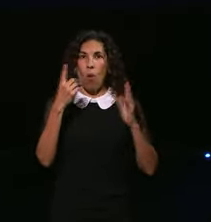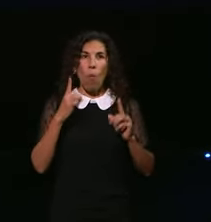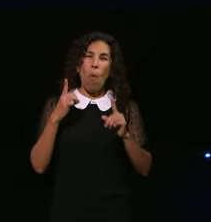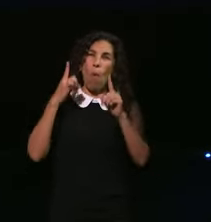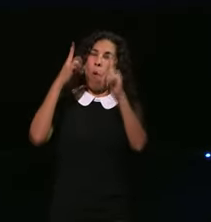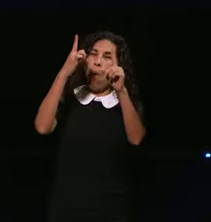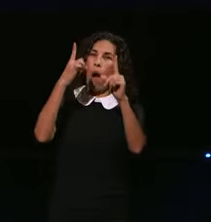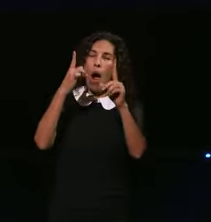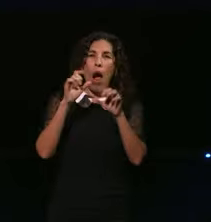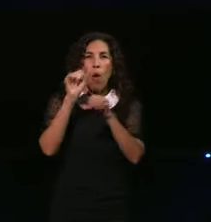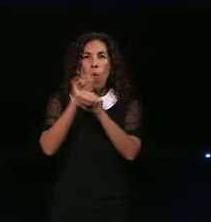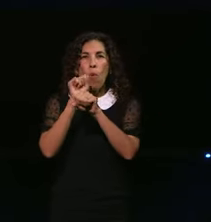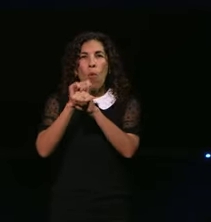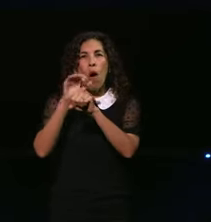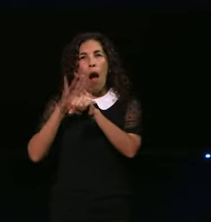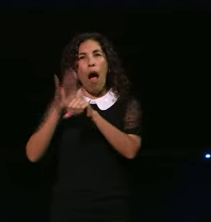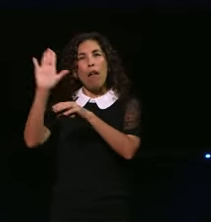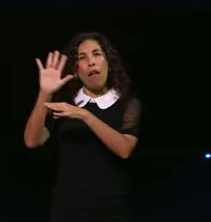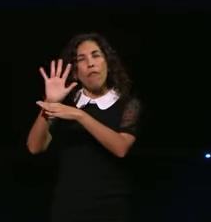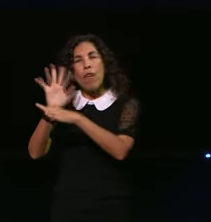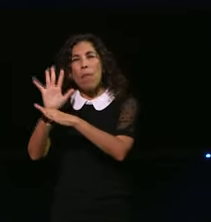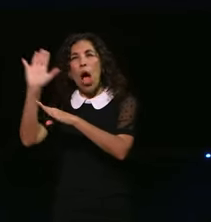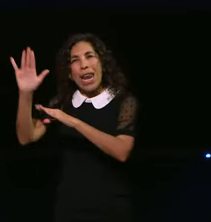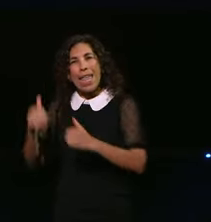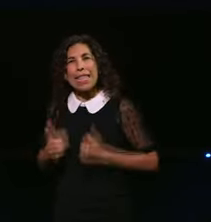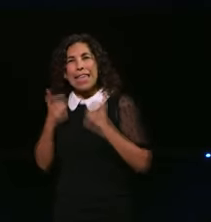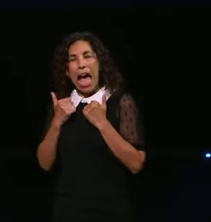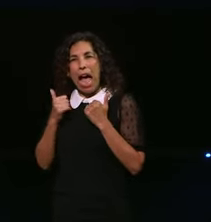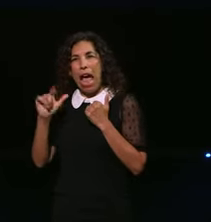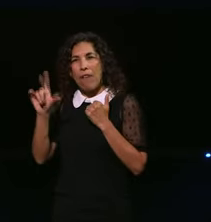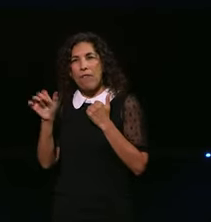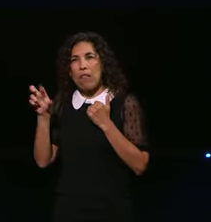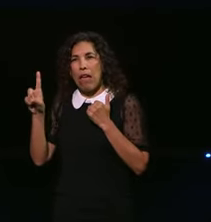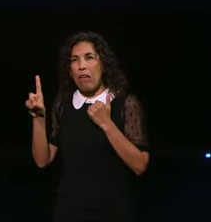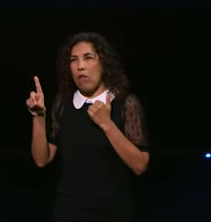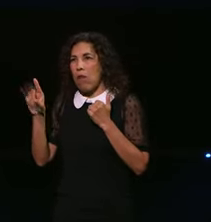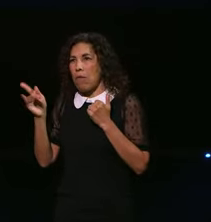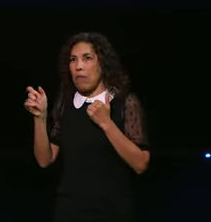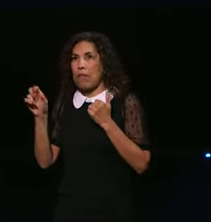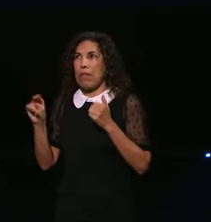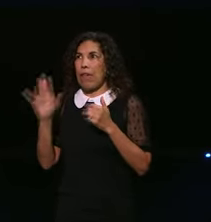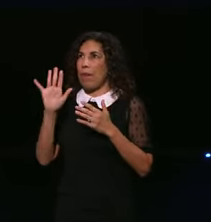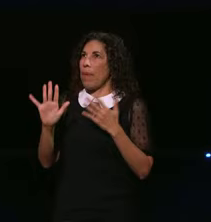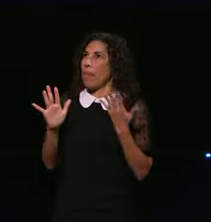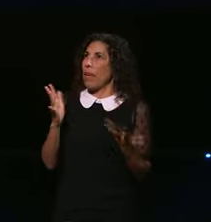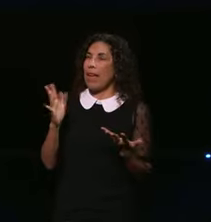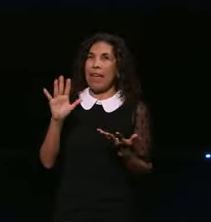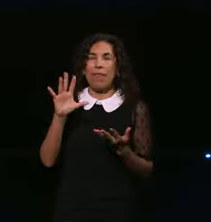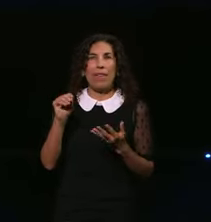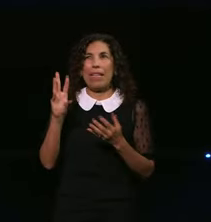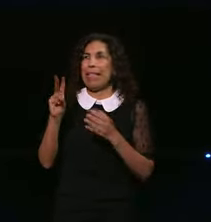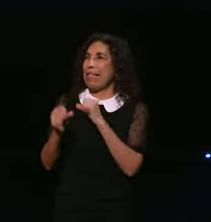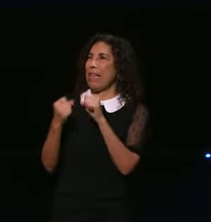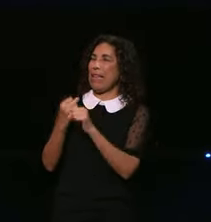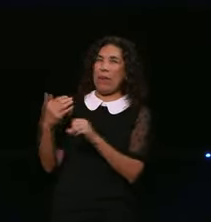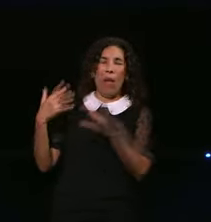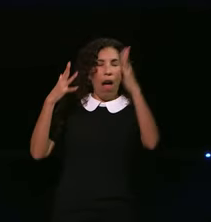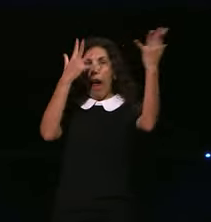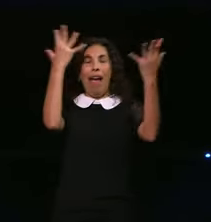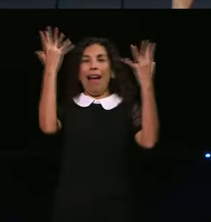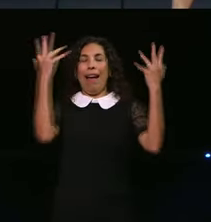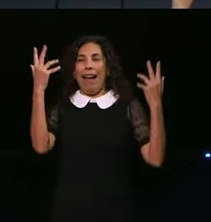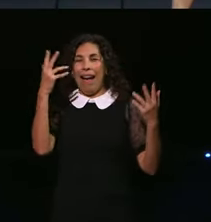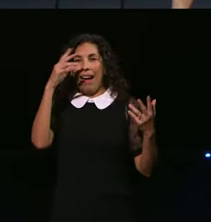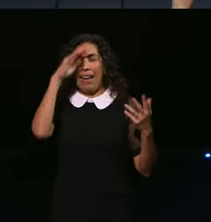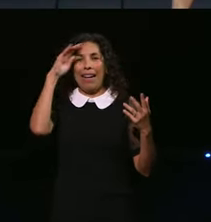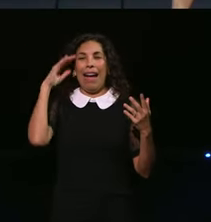want to work on a film about Leonard Bernstein. And that was like 36 years ago, you know, and I was incredible. Thinking, and